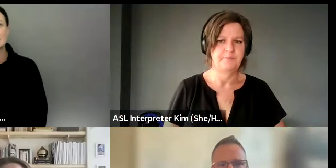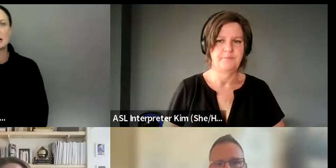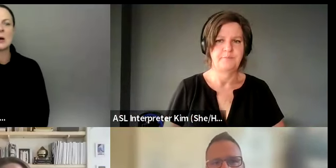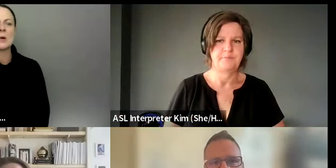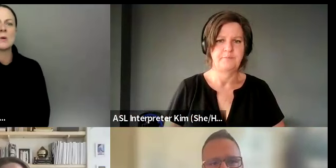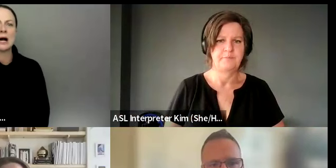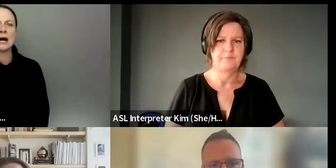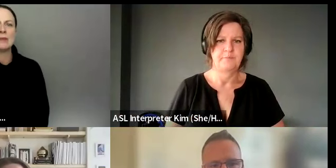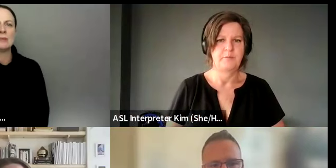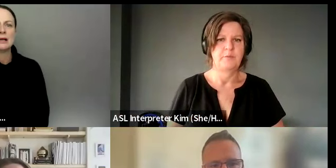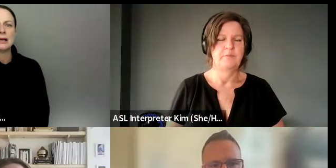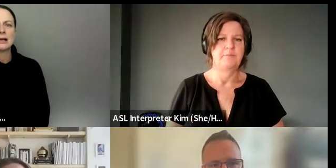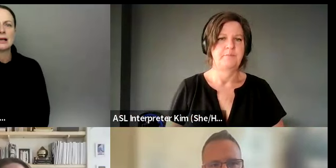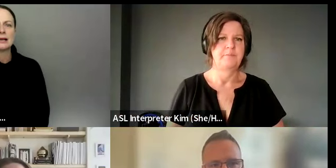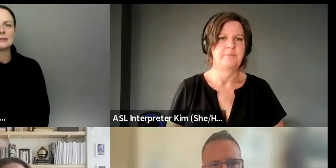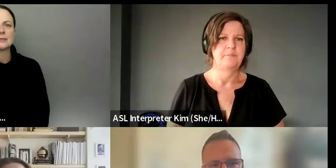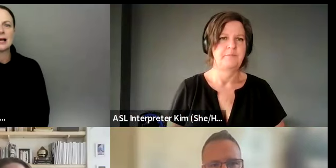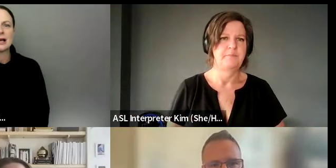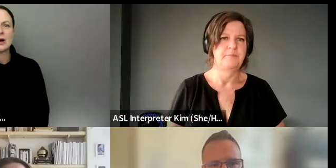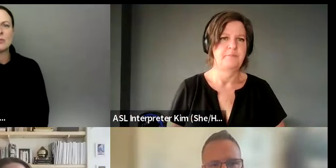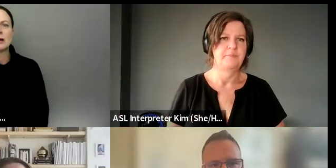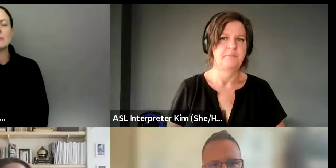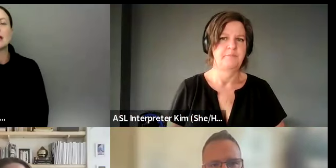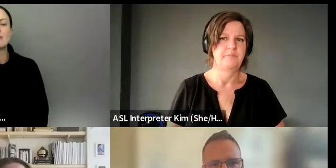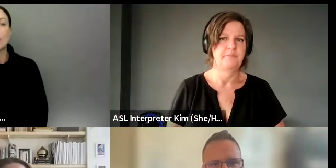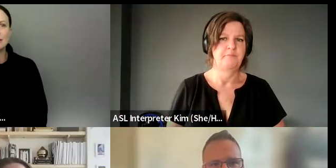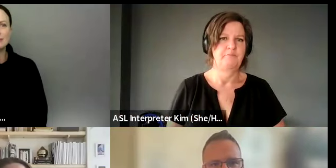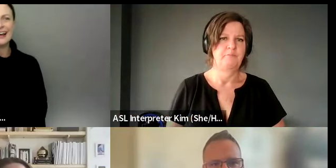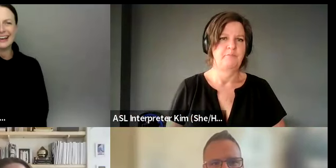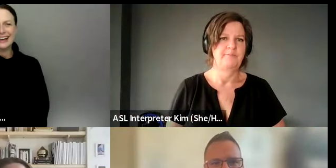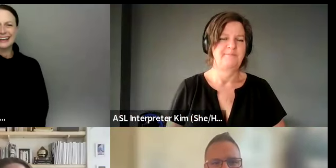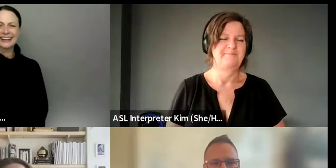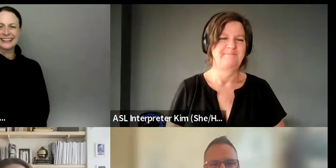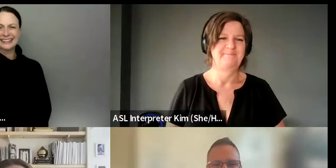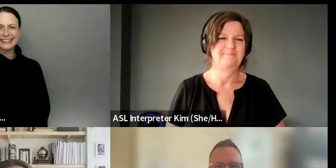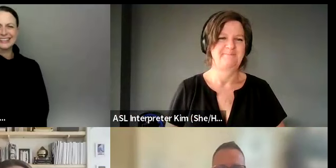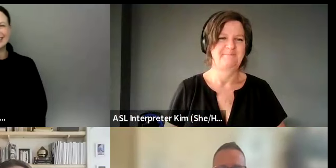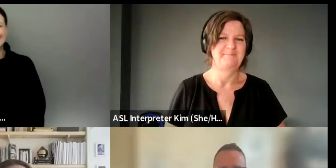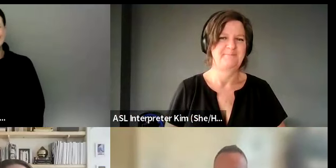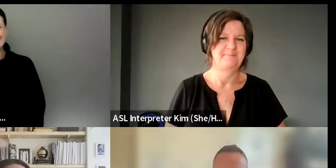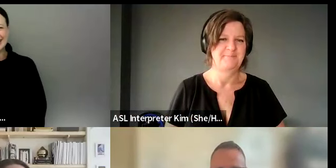day. So I hope I behave well.